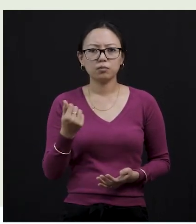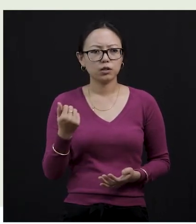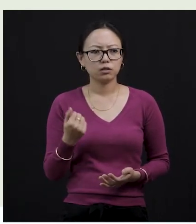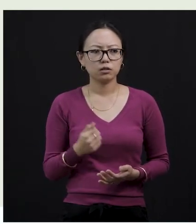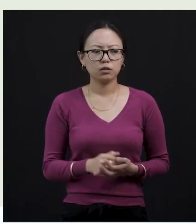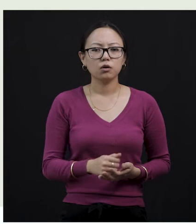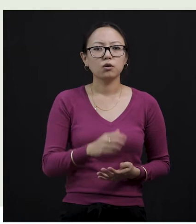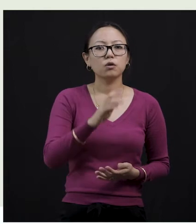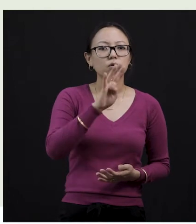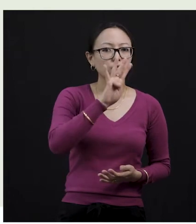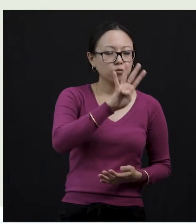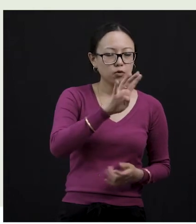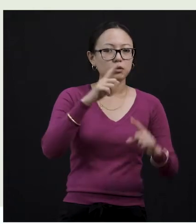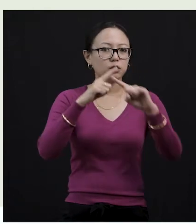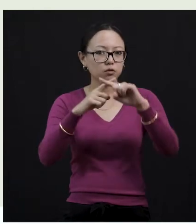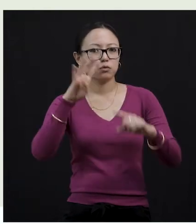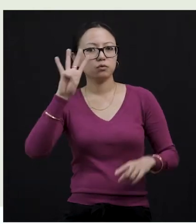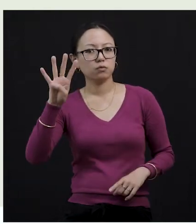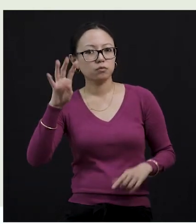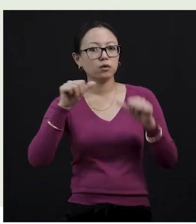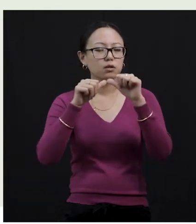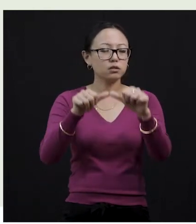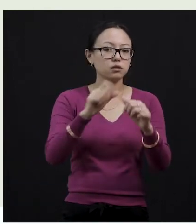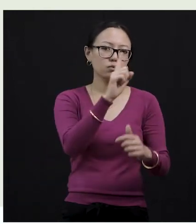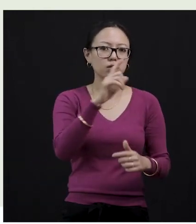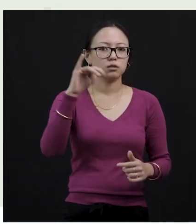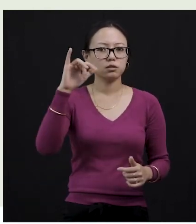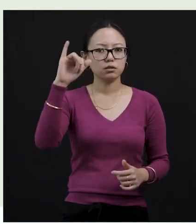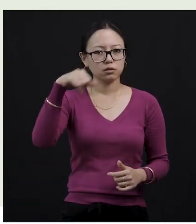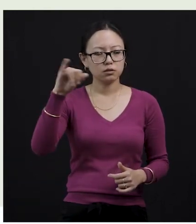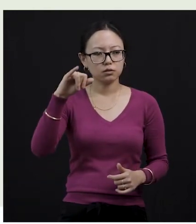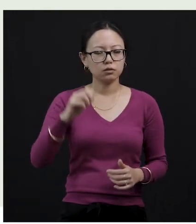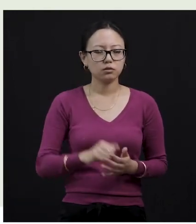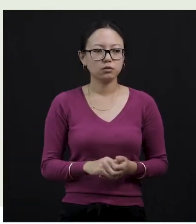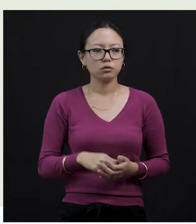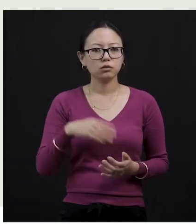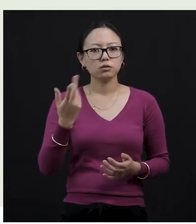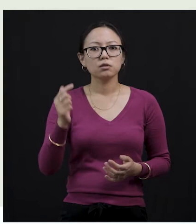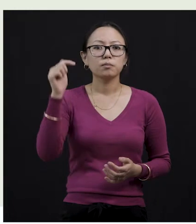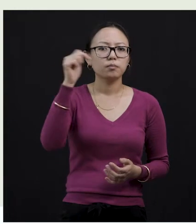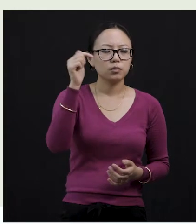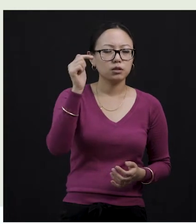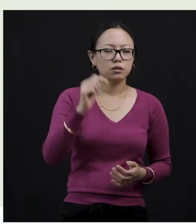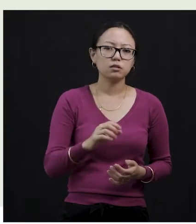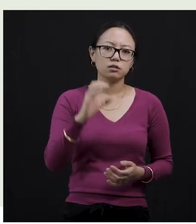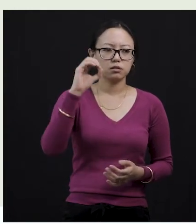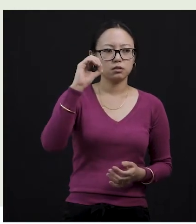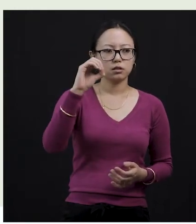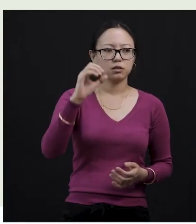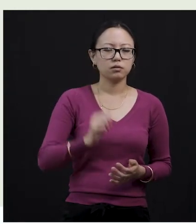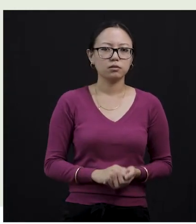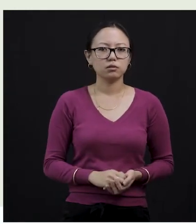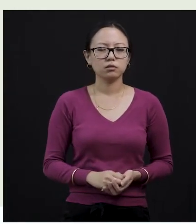have 4 times, right? So 4 into 4s are 16. When you minus them, you'll get 0, right?